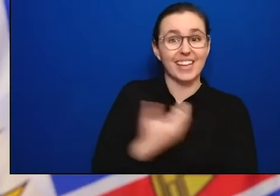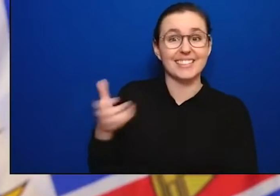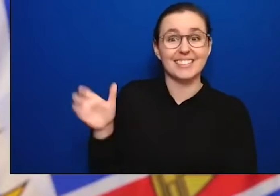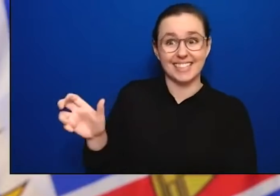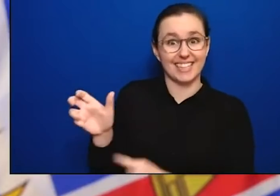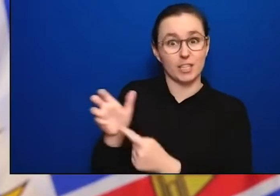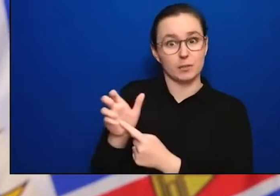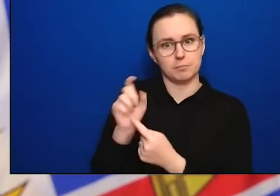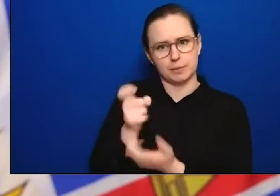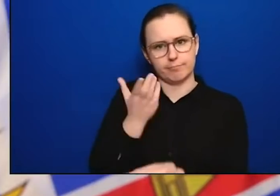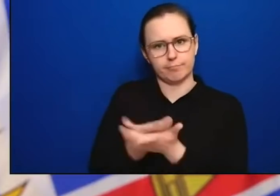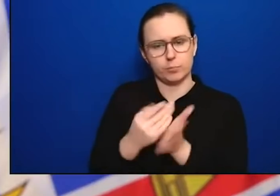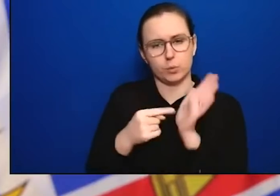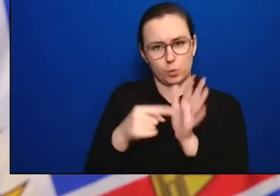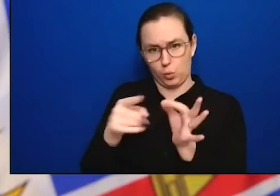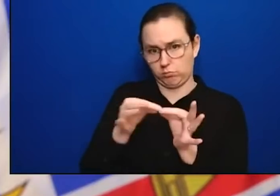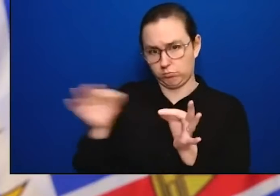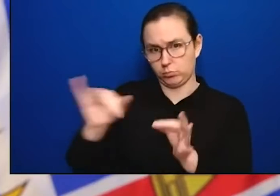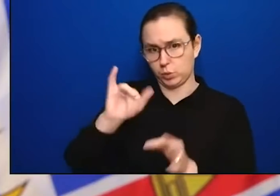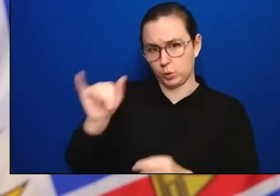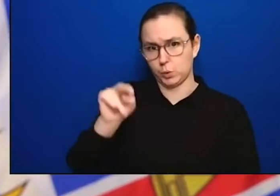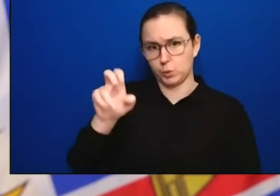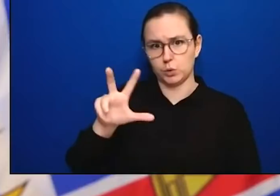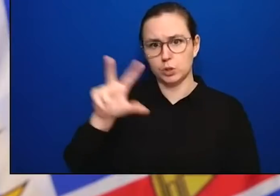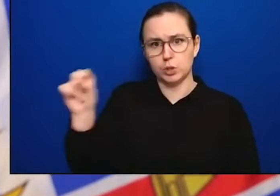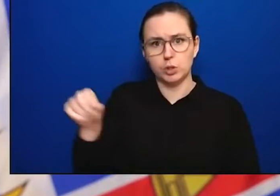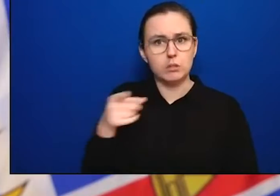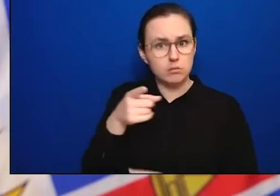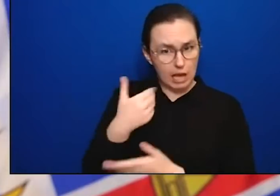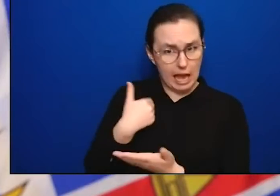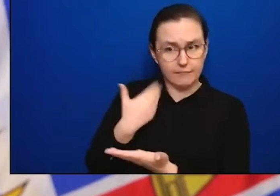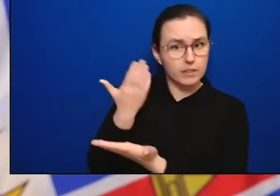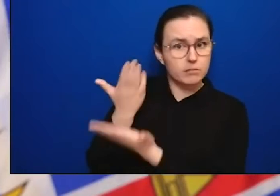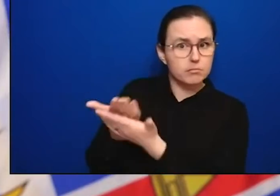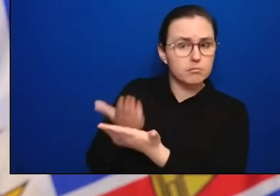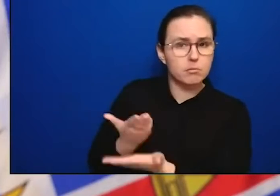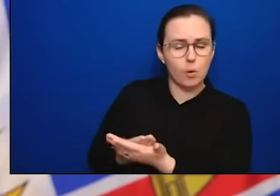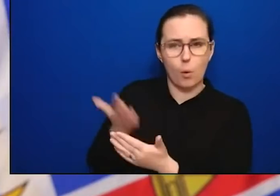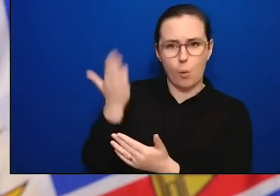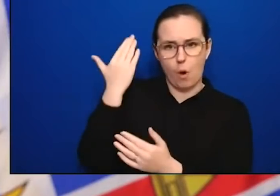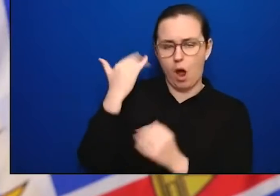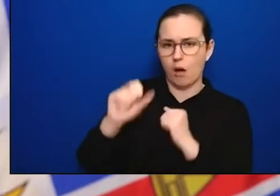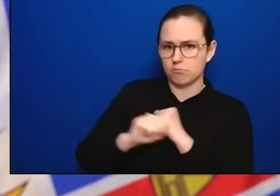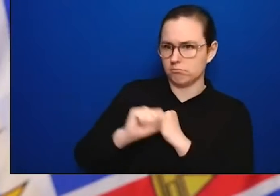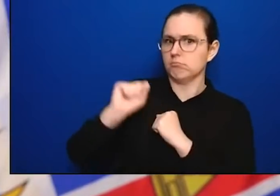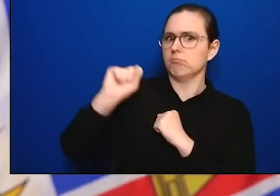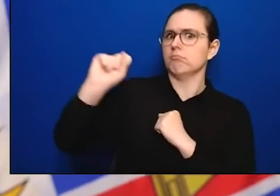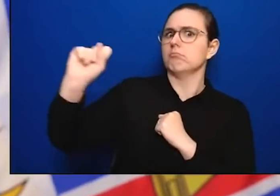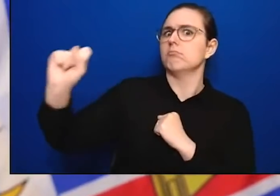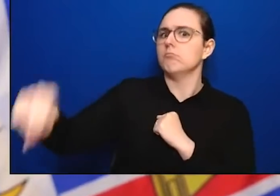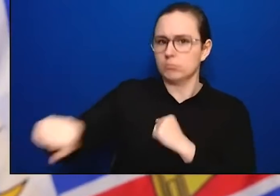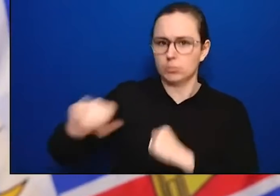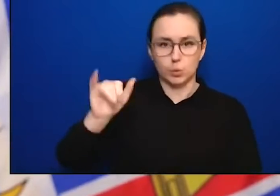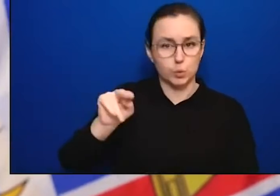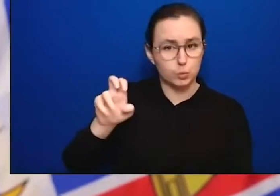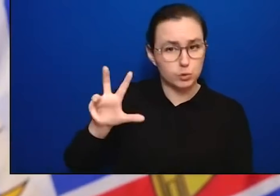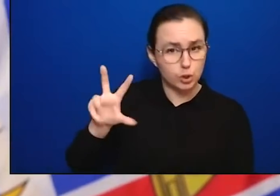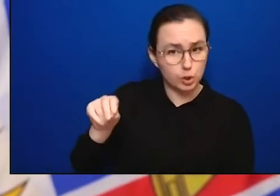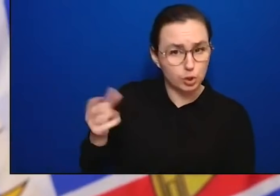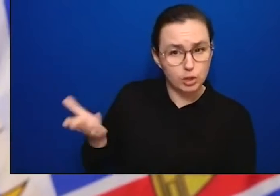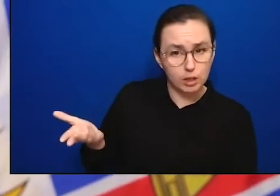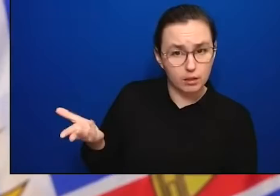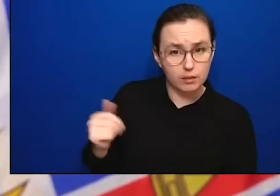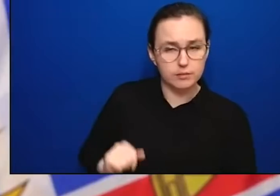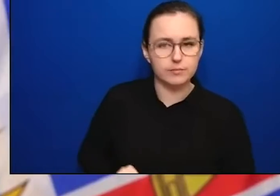you explain to us the science behind extending it all the way until the end of June? Yeah, so I can't talk about